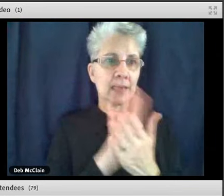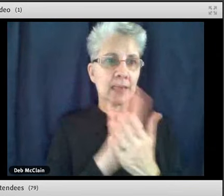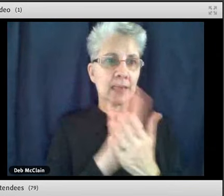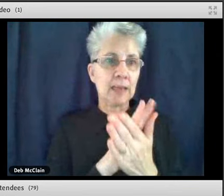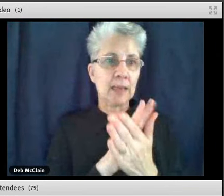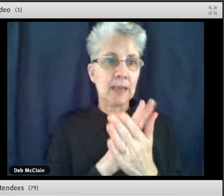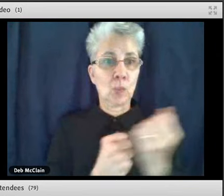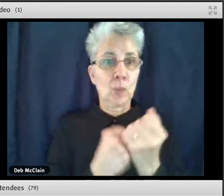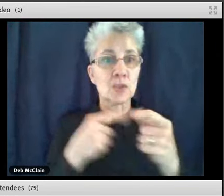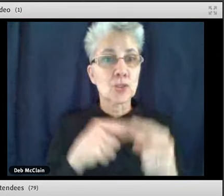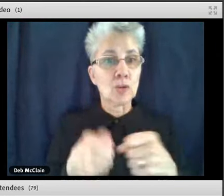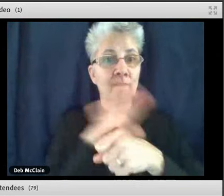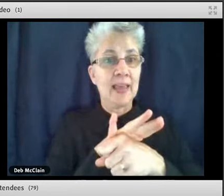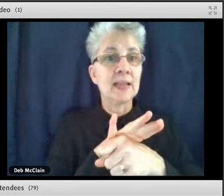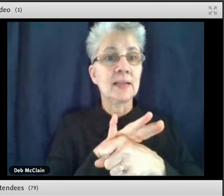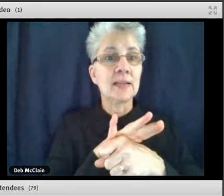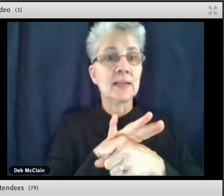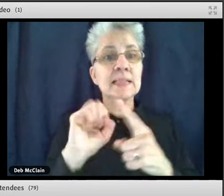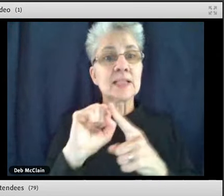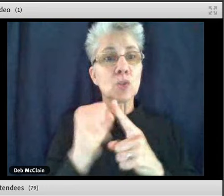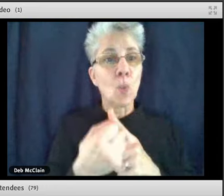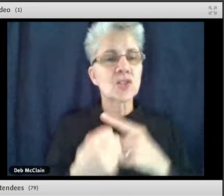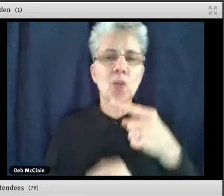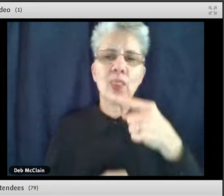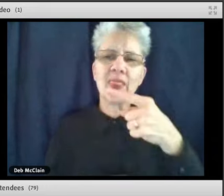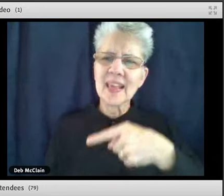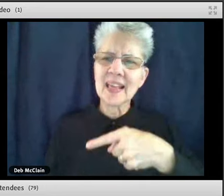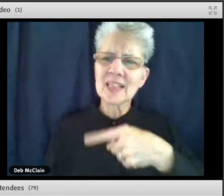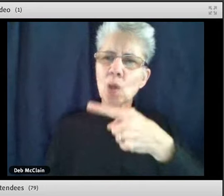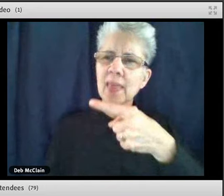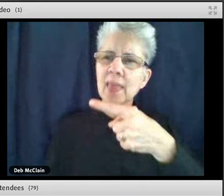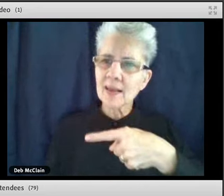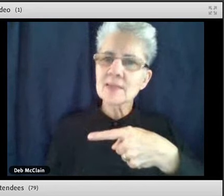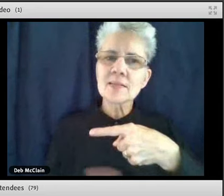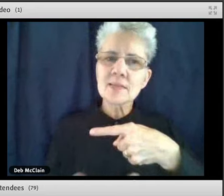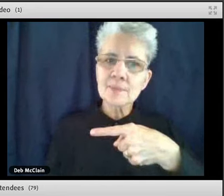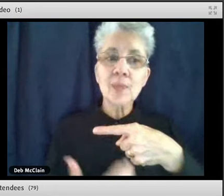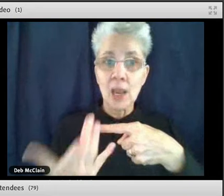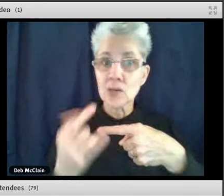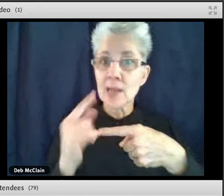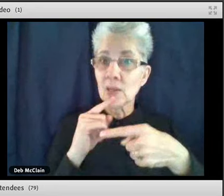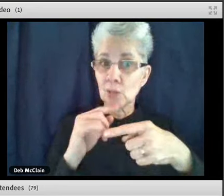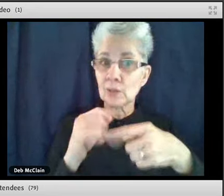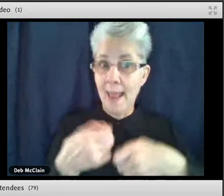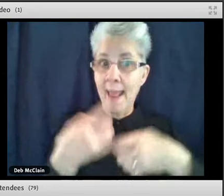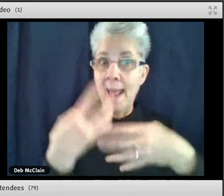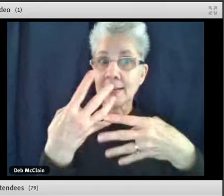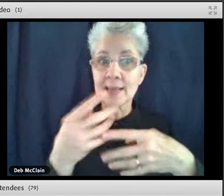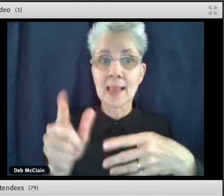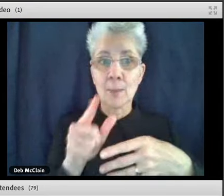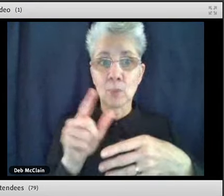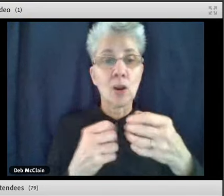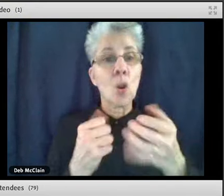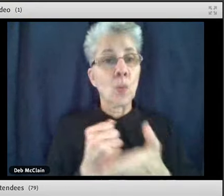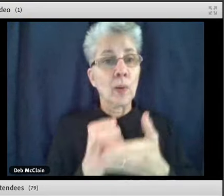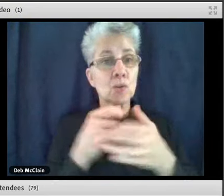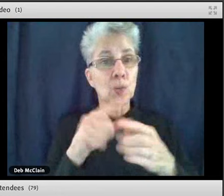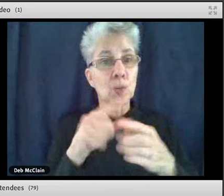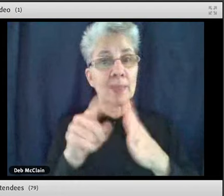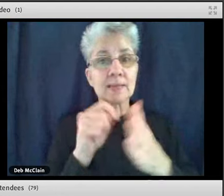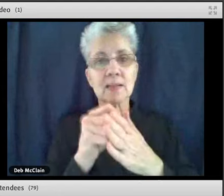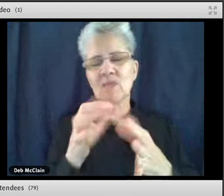great image. It's open 24/7 for you. Learning and fun for all ages. I think that's a fantastic job. And the last one I